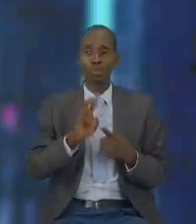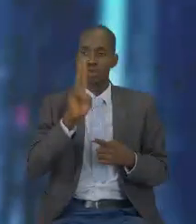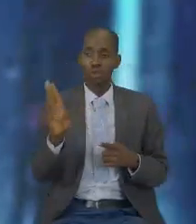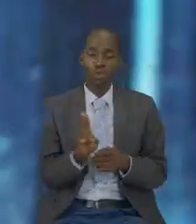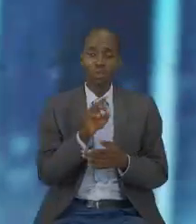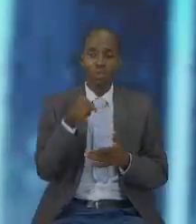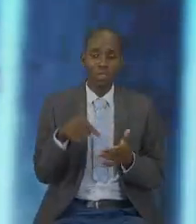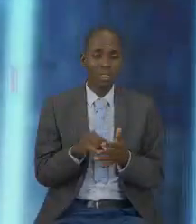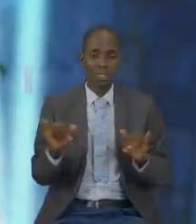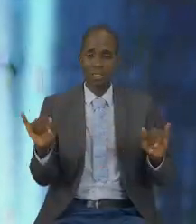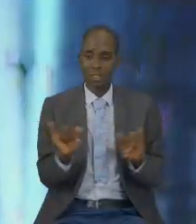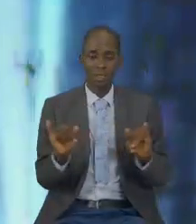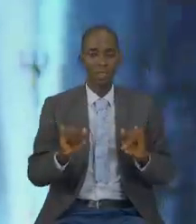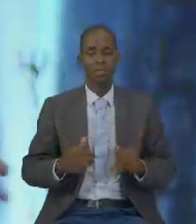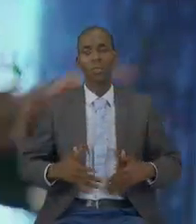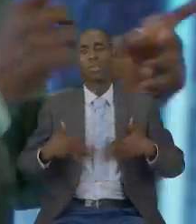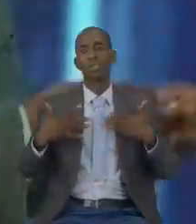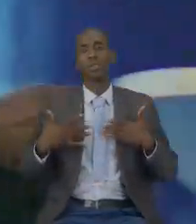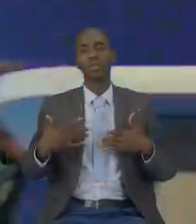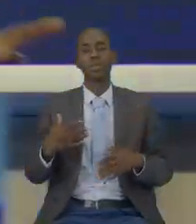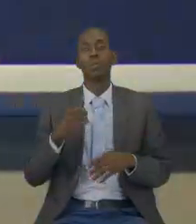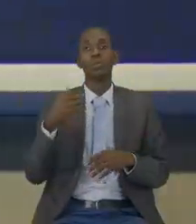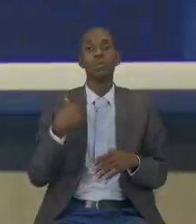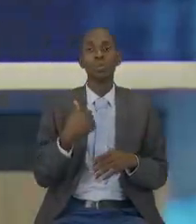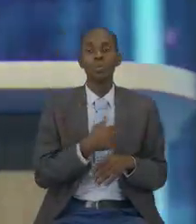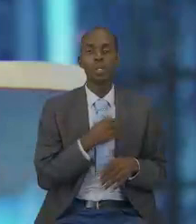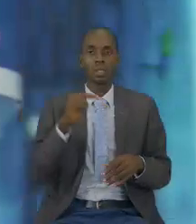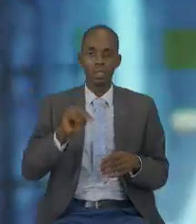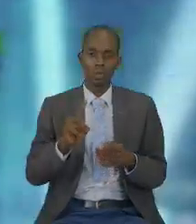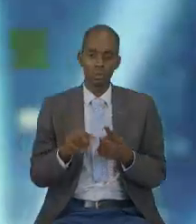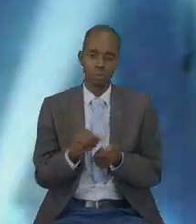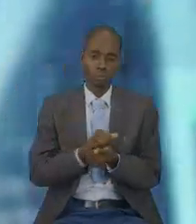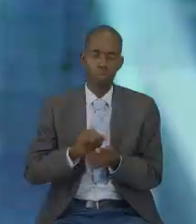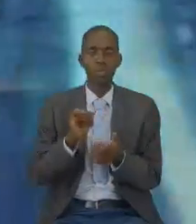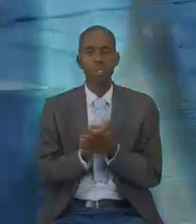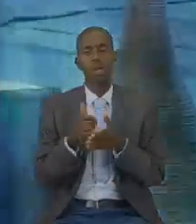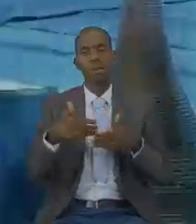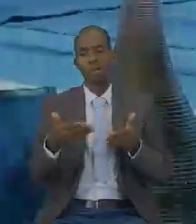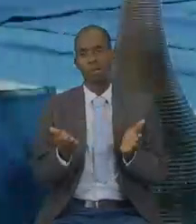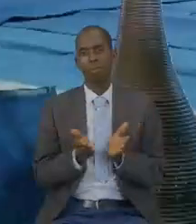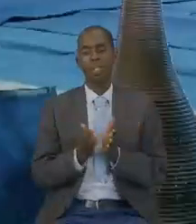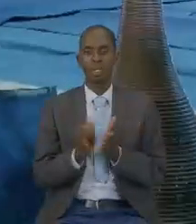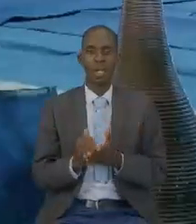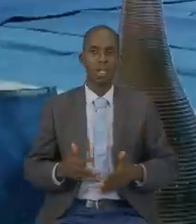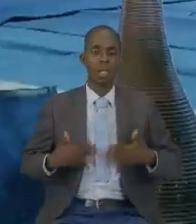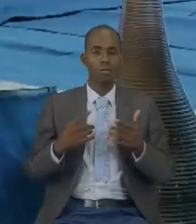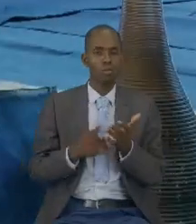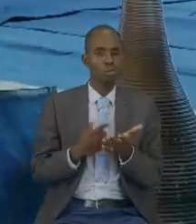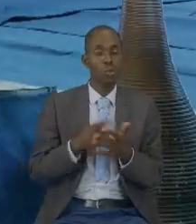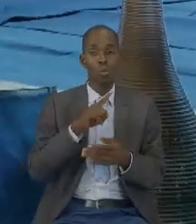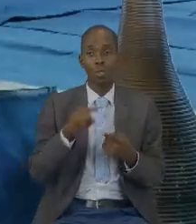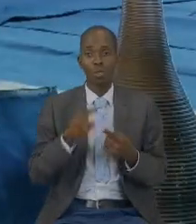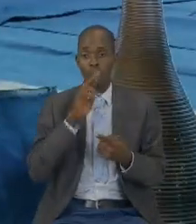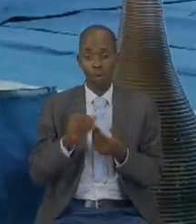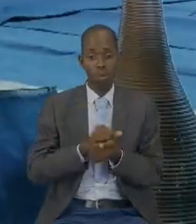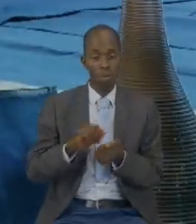same plate, we have to wash that plate. And sometimes when you are washing that